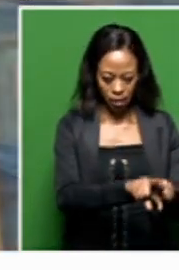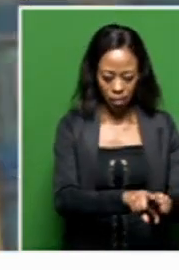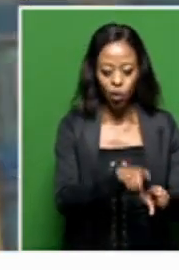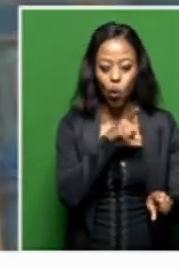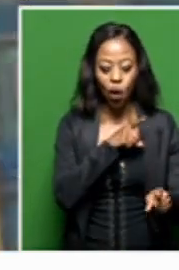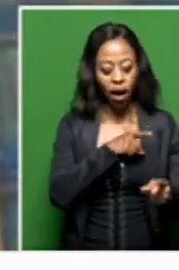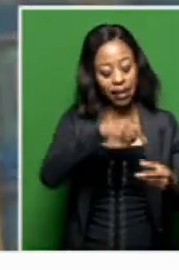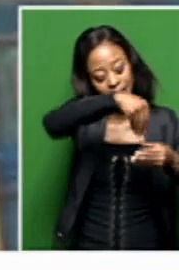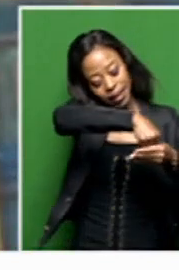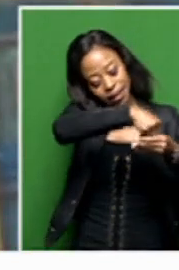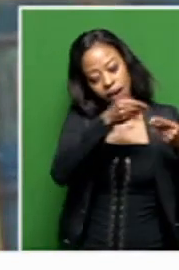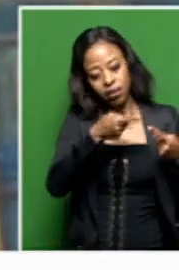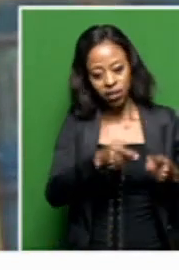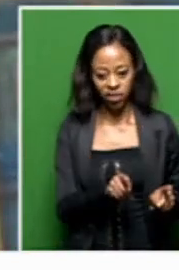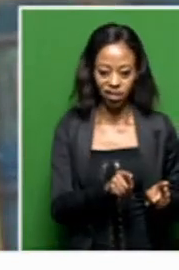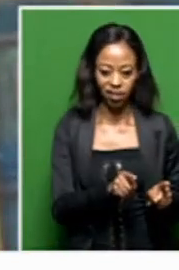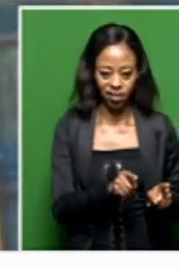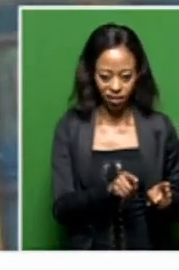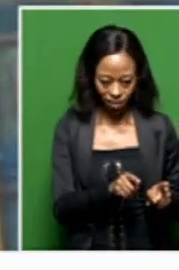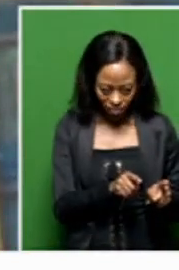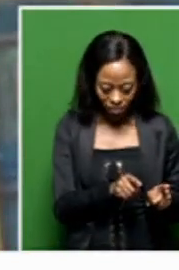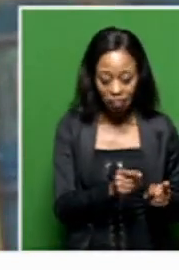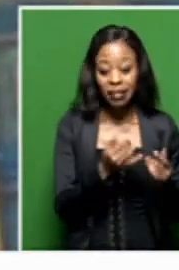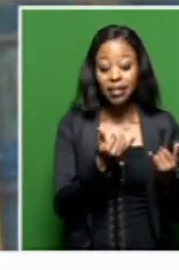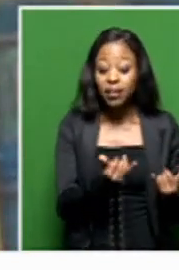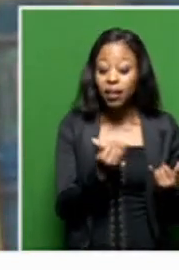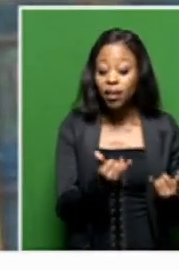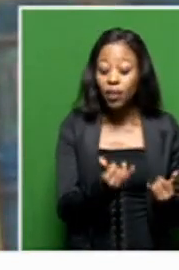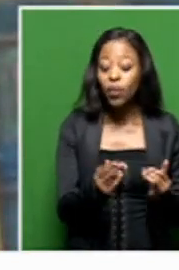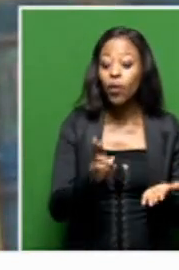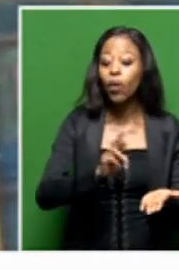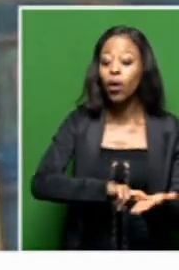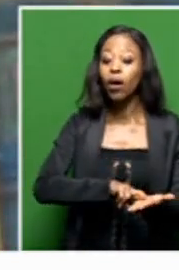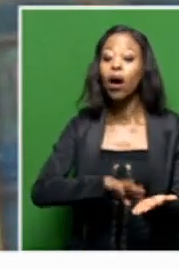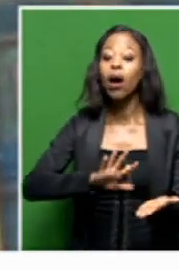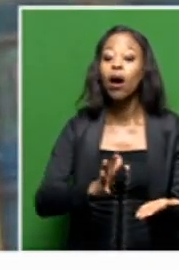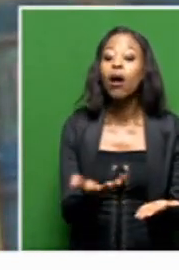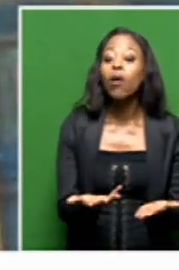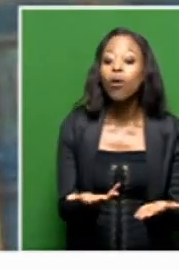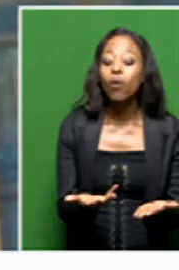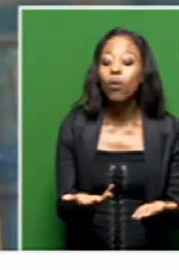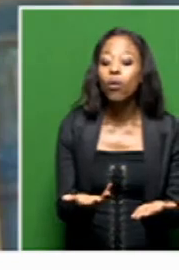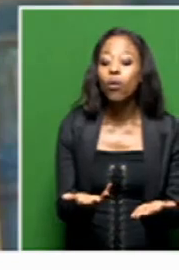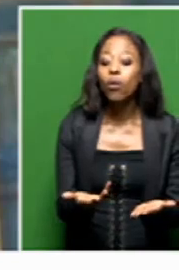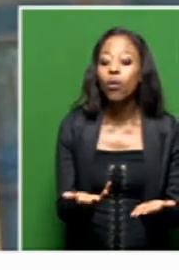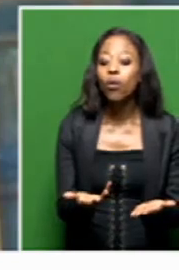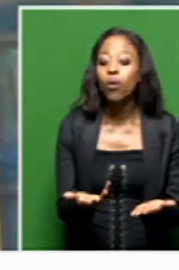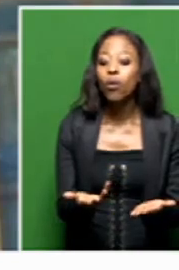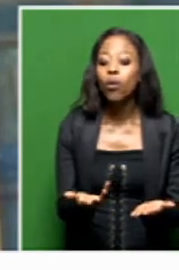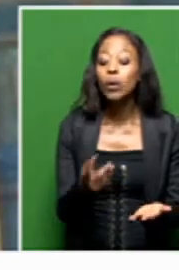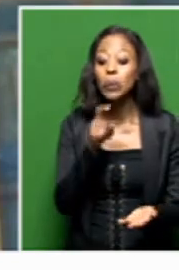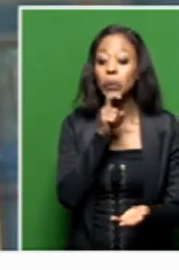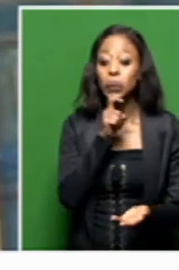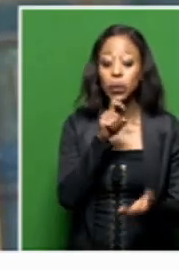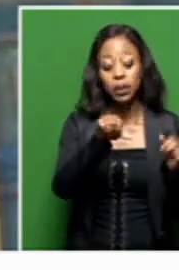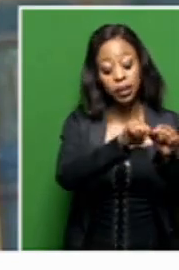and they are different products. So at this stage, what is registered is for, and what is in use and